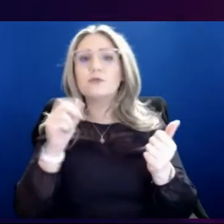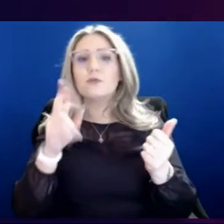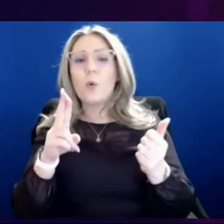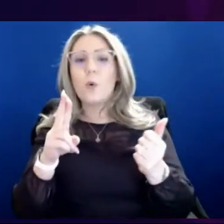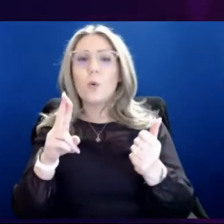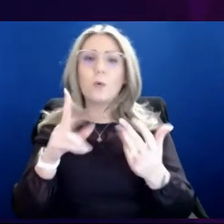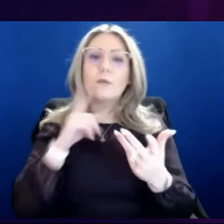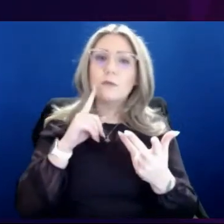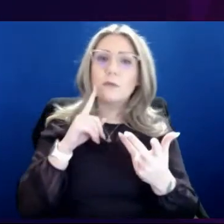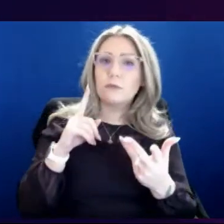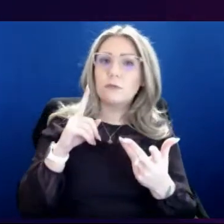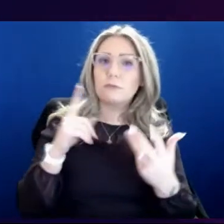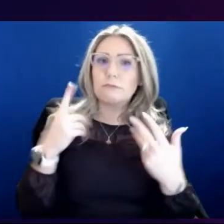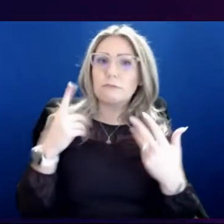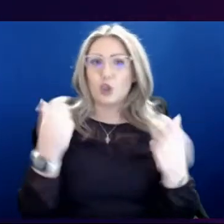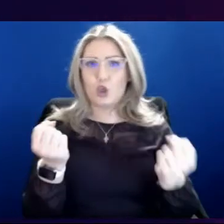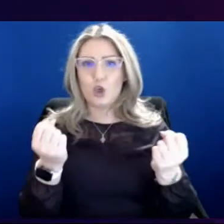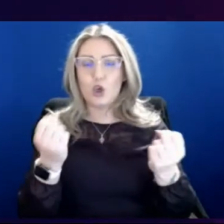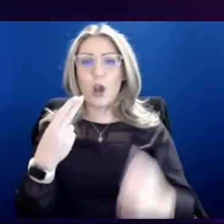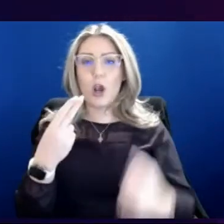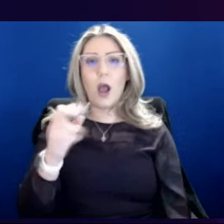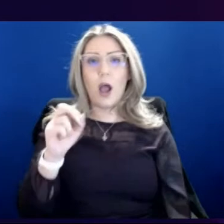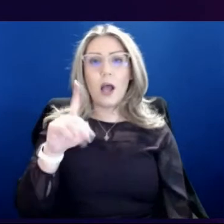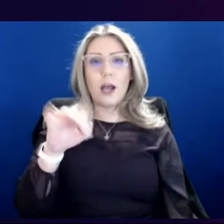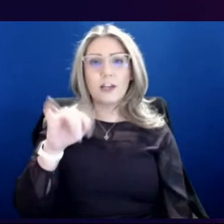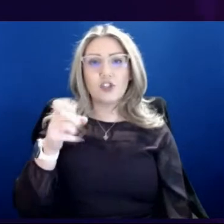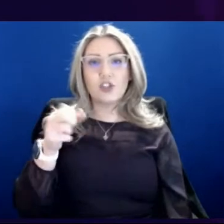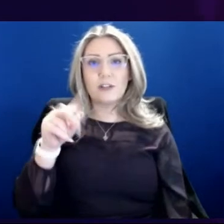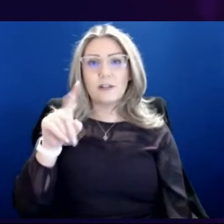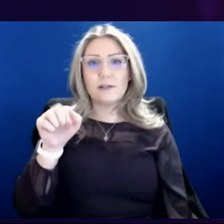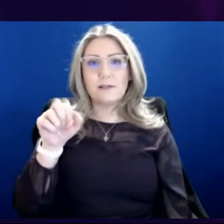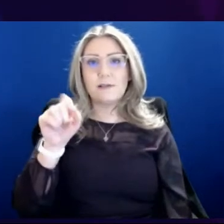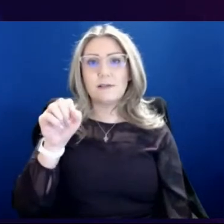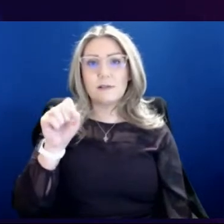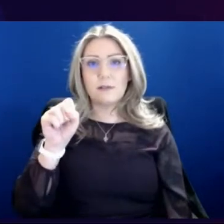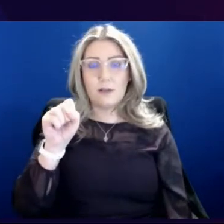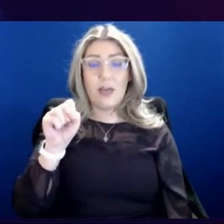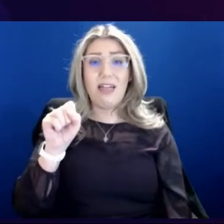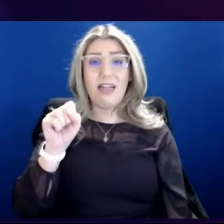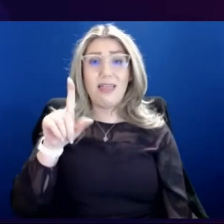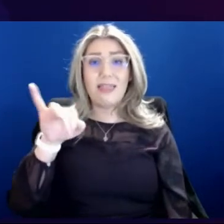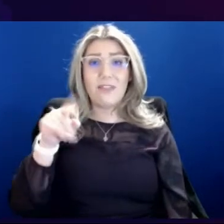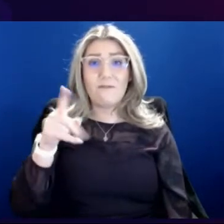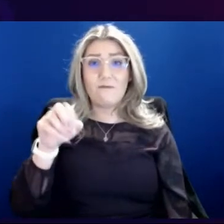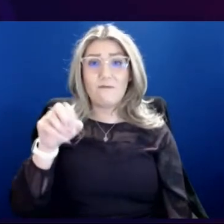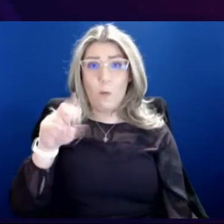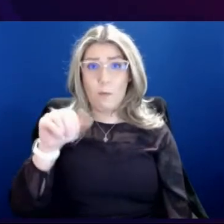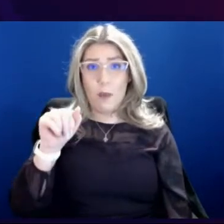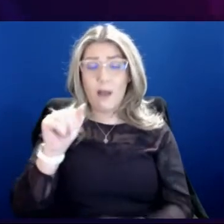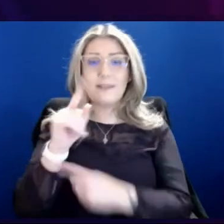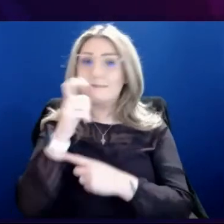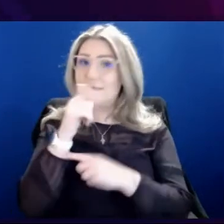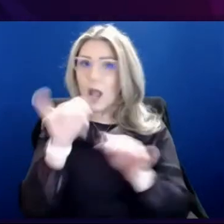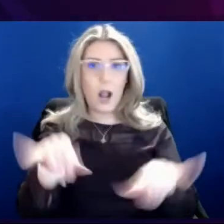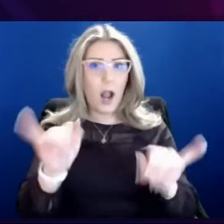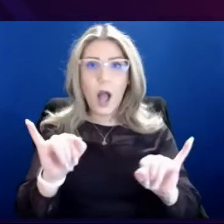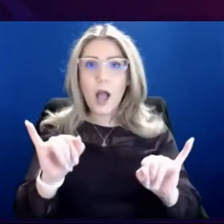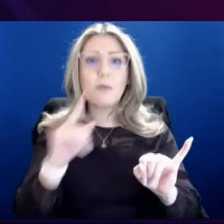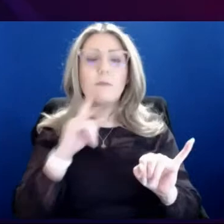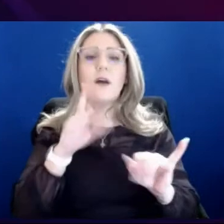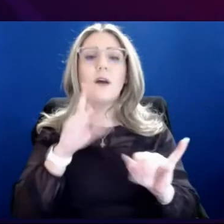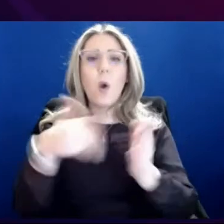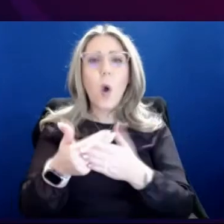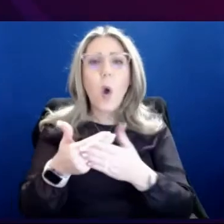Hodgkin's Hodgkin's lymphoma is not a common form of lymphoma, but all other lymphomas are clustered